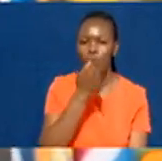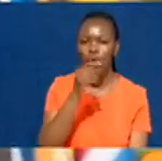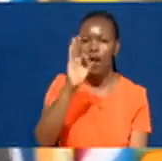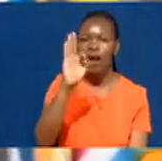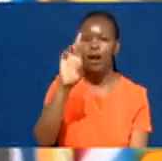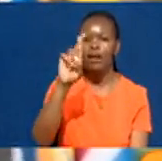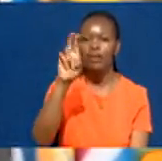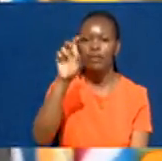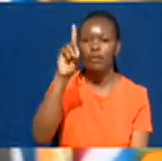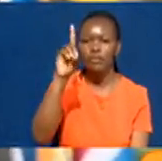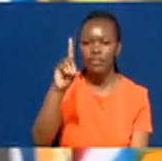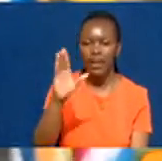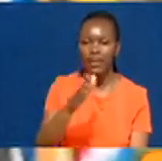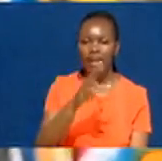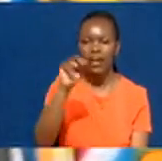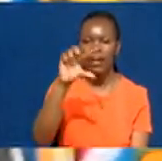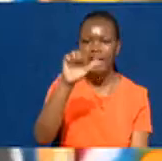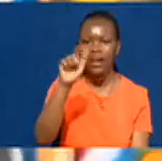Fred Ngatia